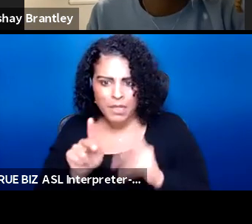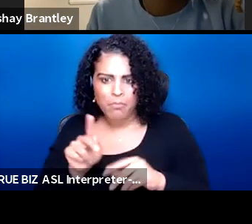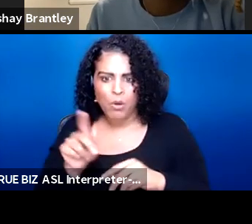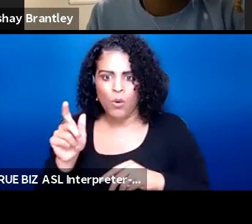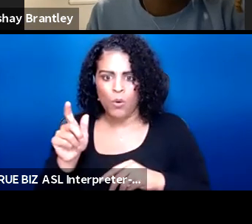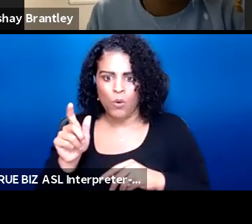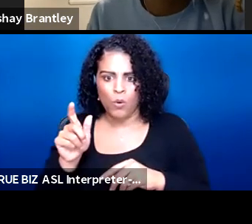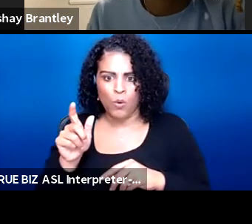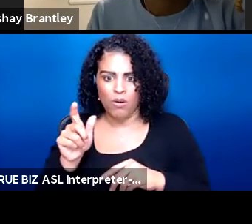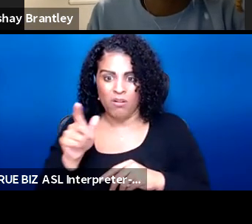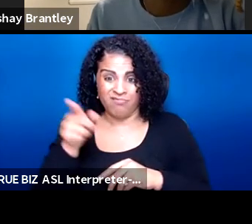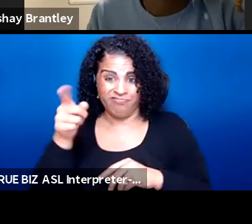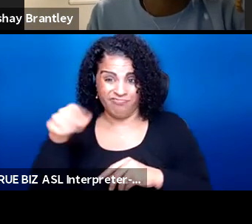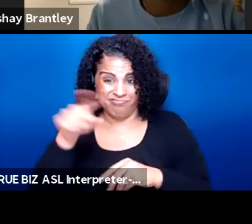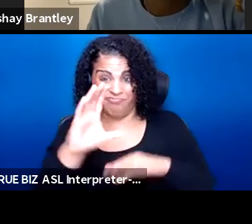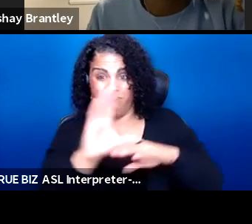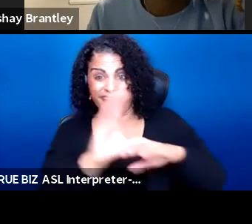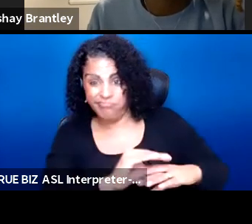belittled, forgotten,